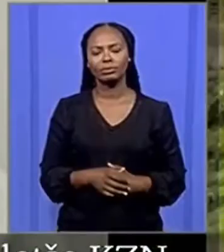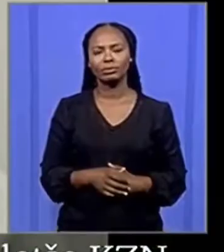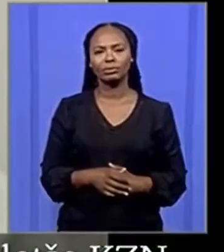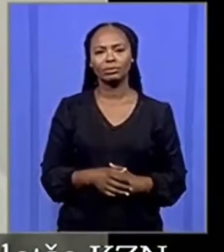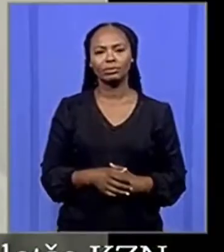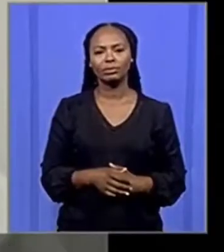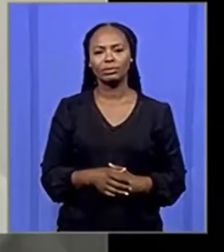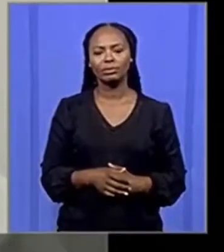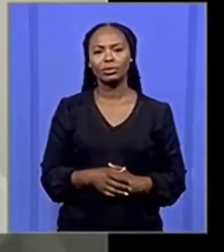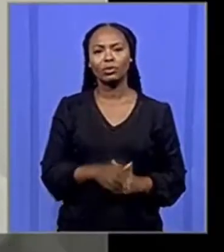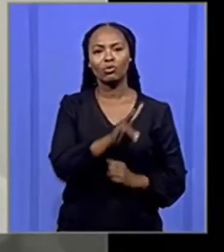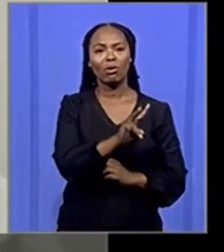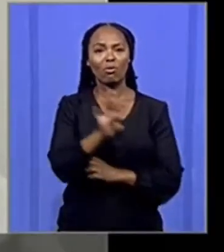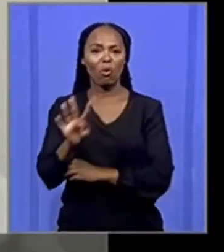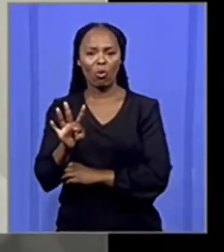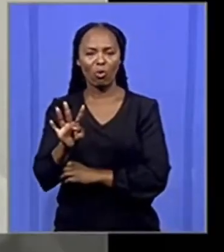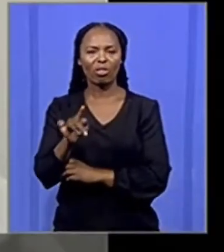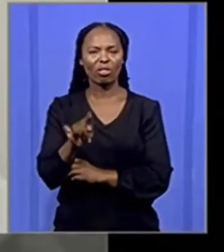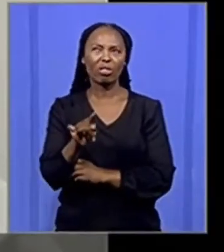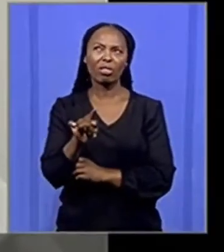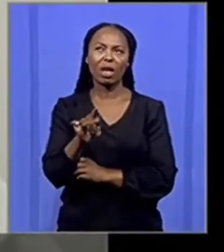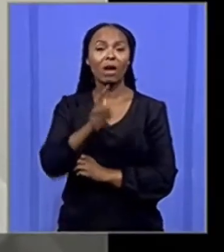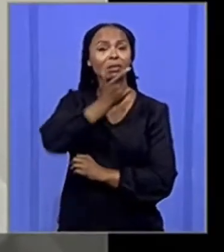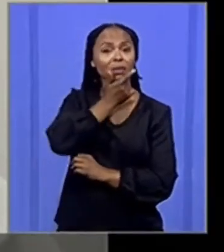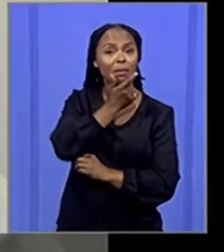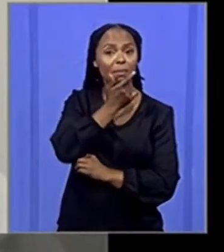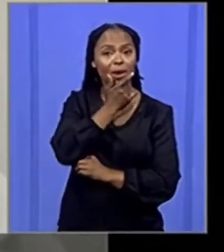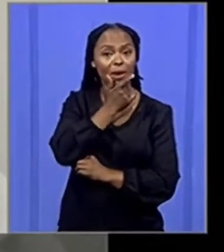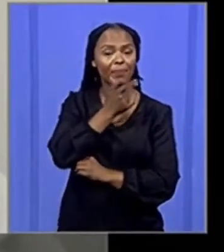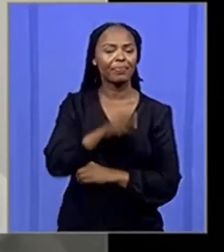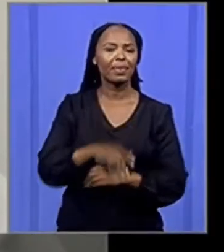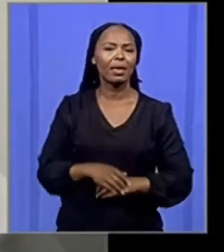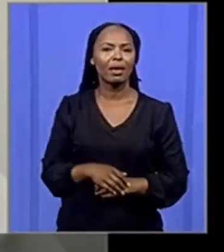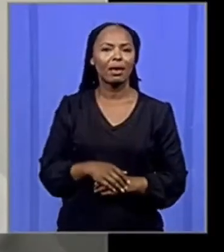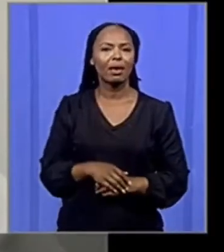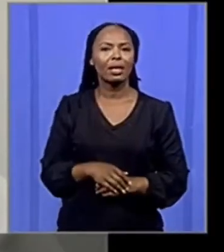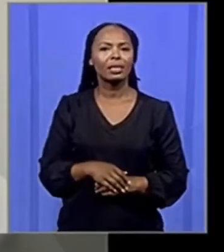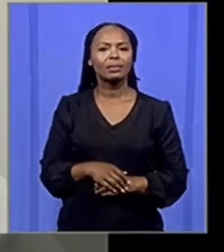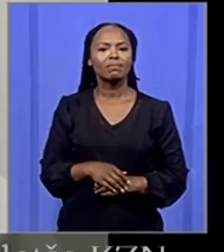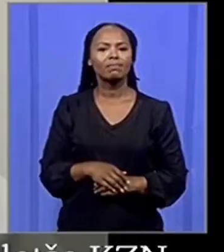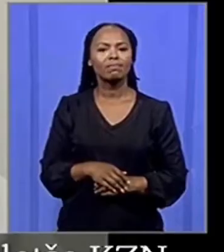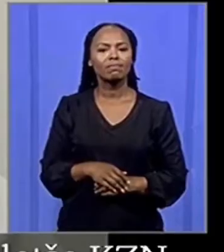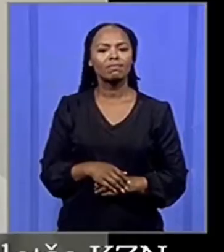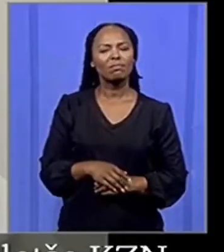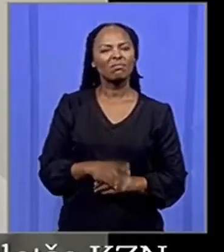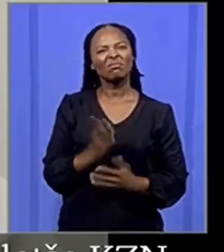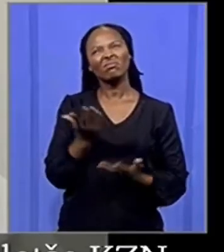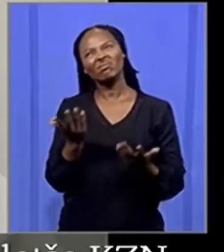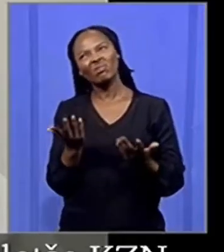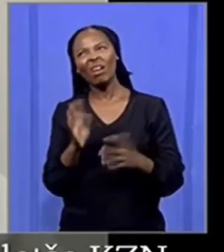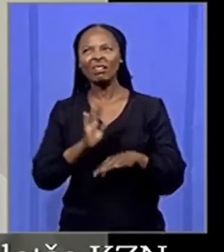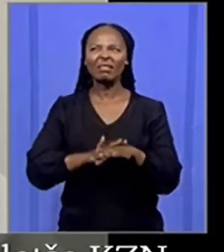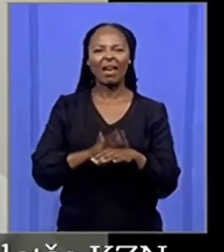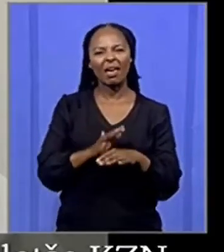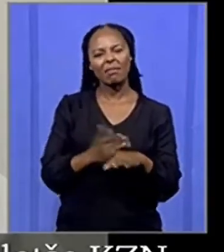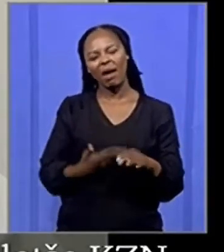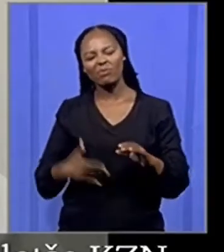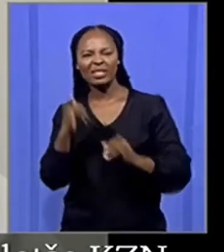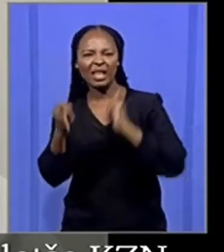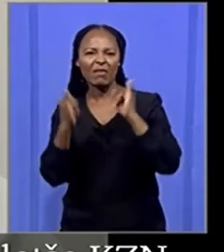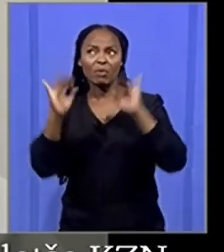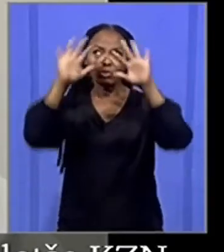On the 24th of December, at about 11:11, there were very, very heavy rains, and